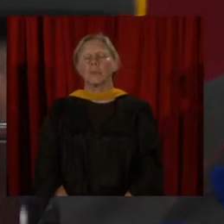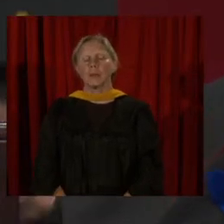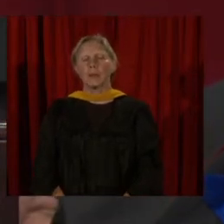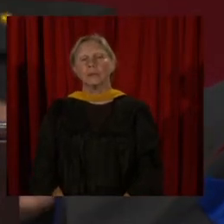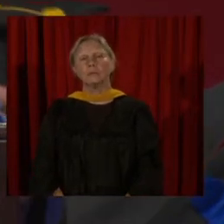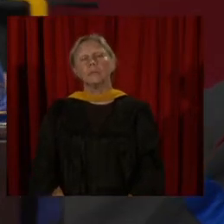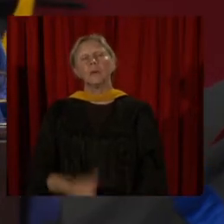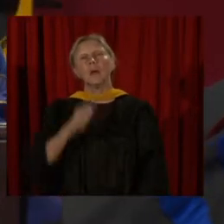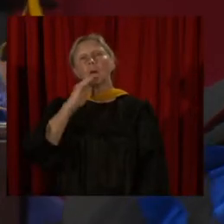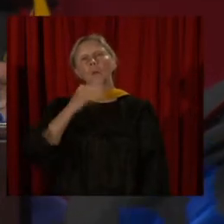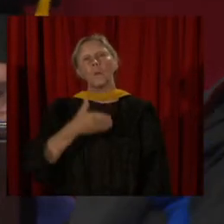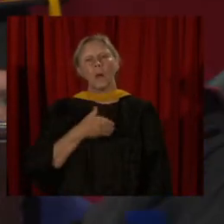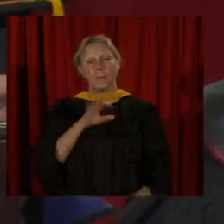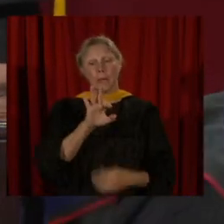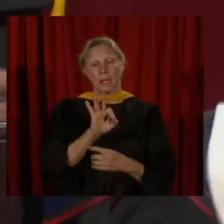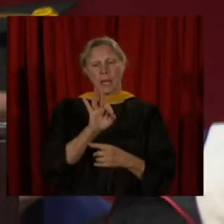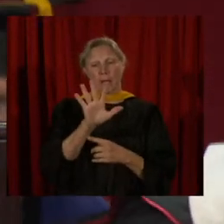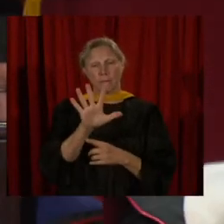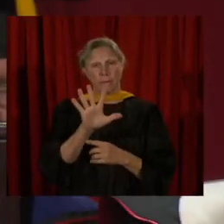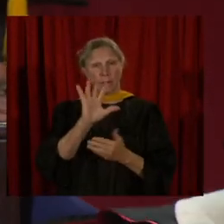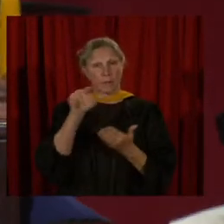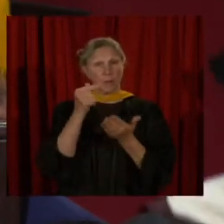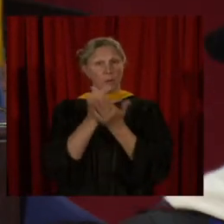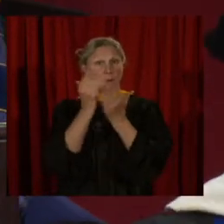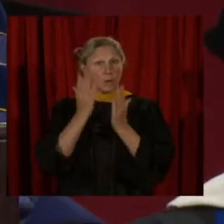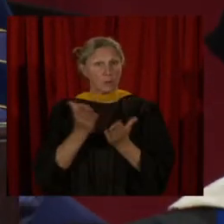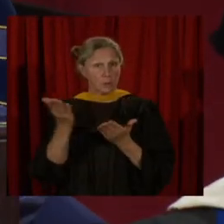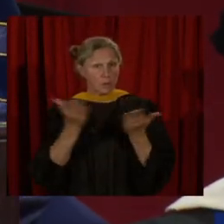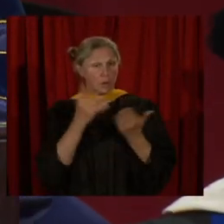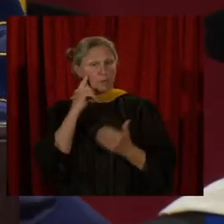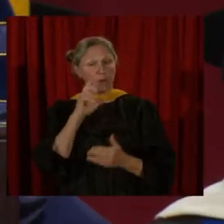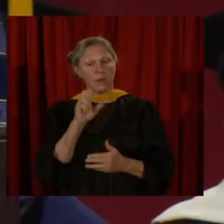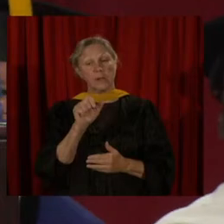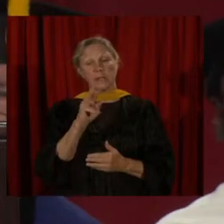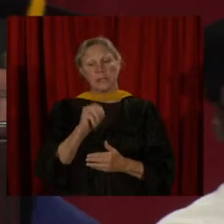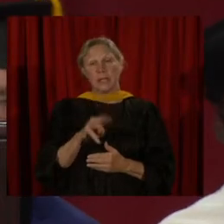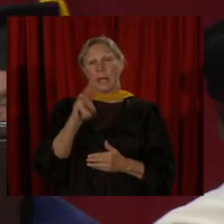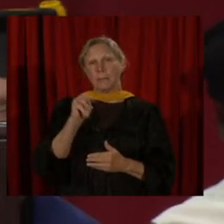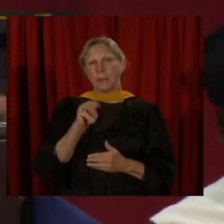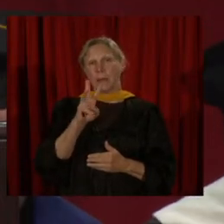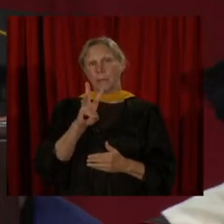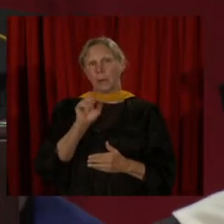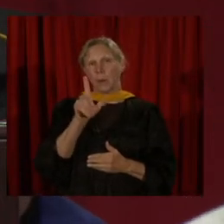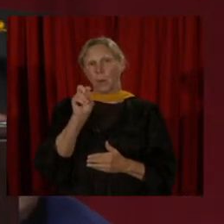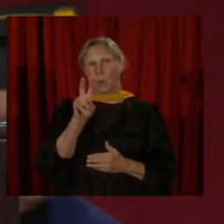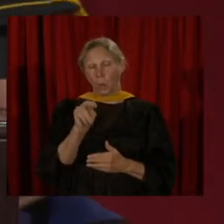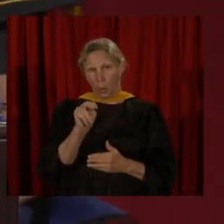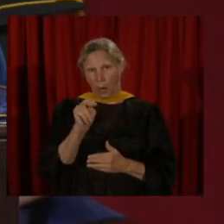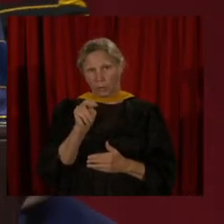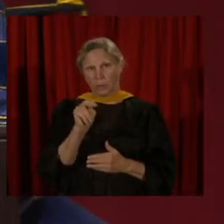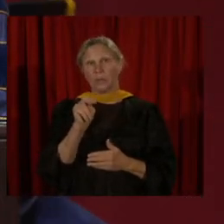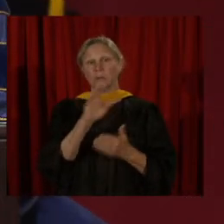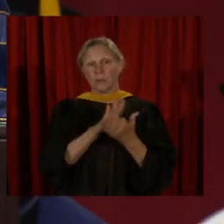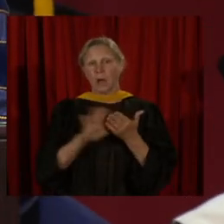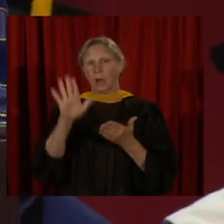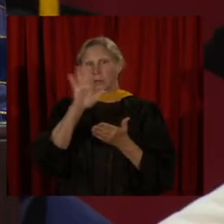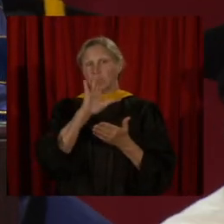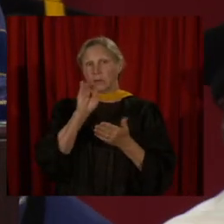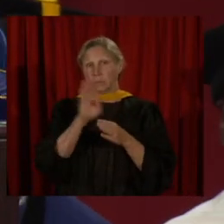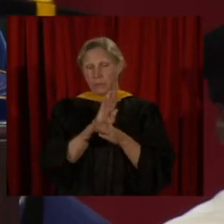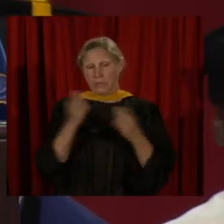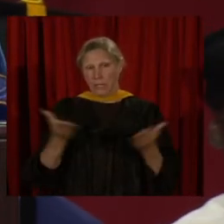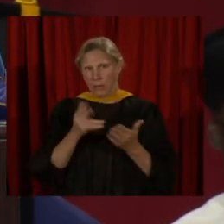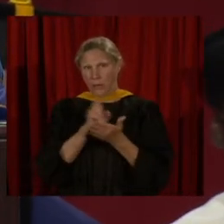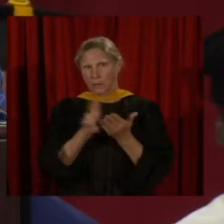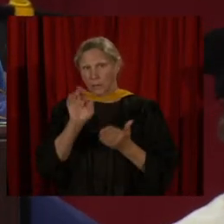Welcome to the 95th commencement ceremony of the Sam M. Walton College of Business at the University of Arkansas.